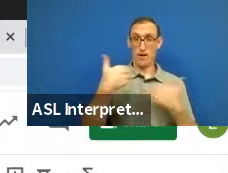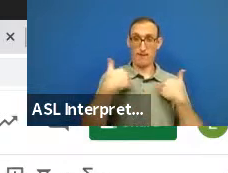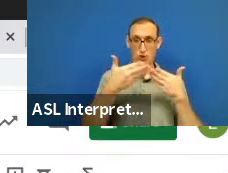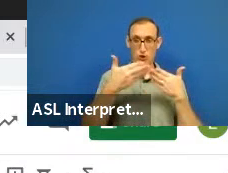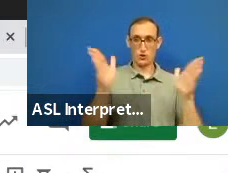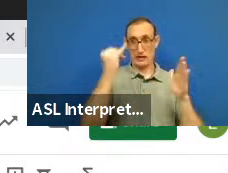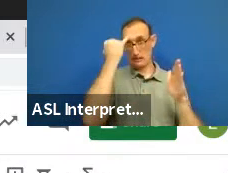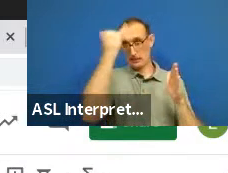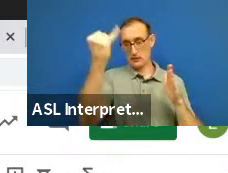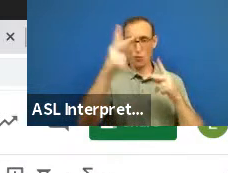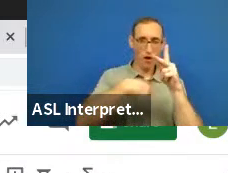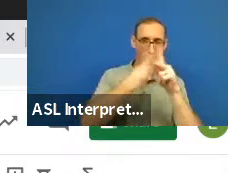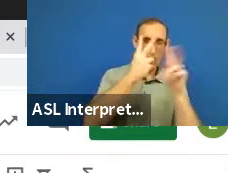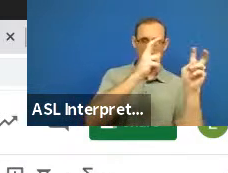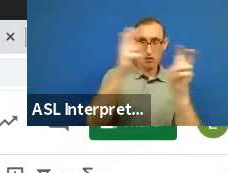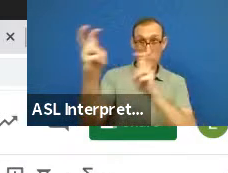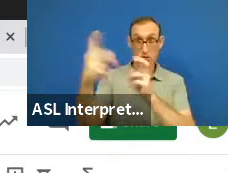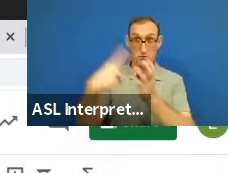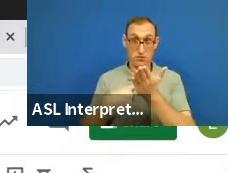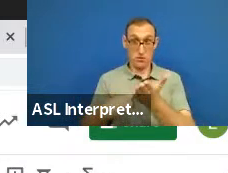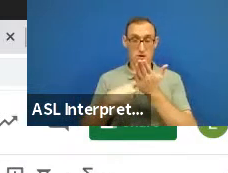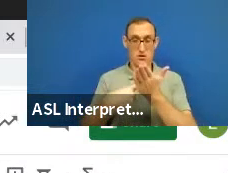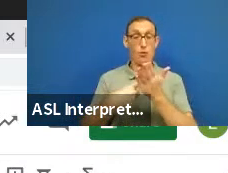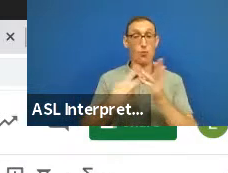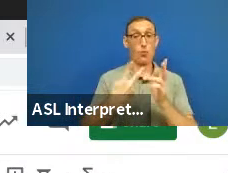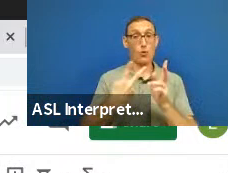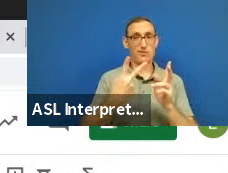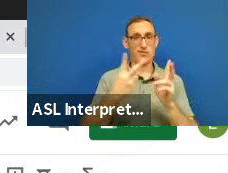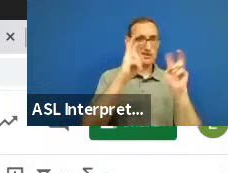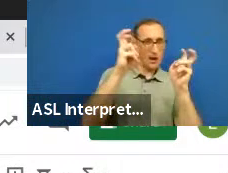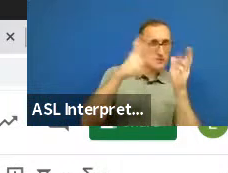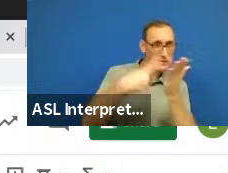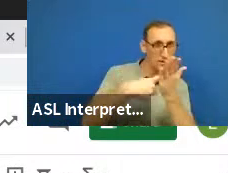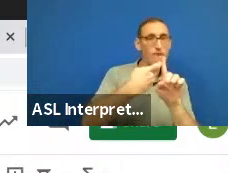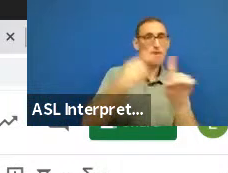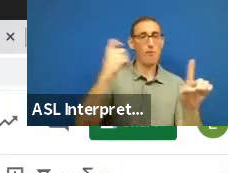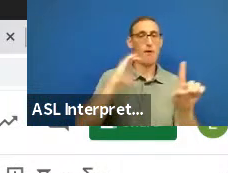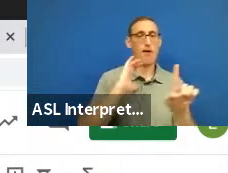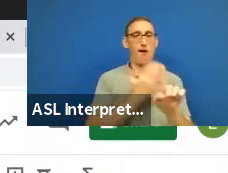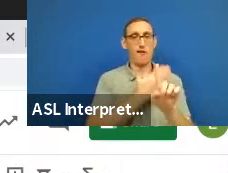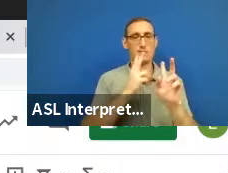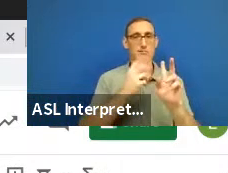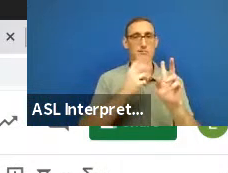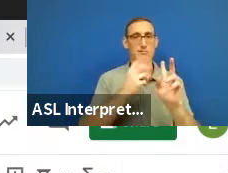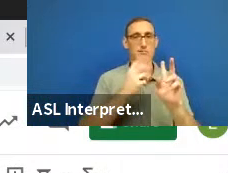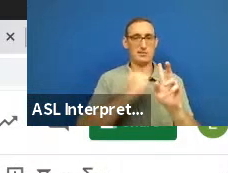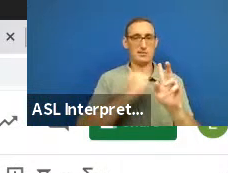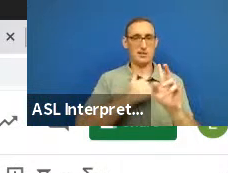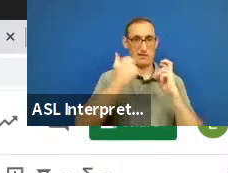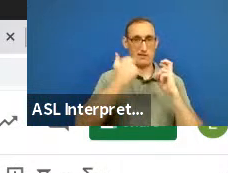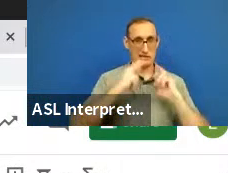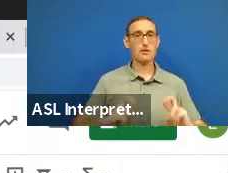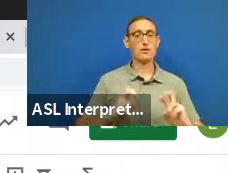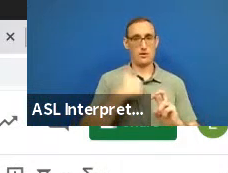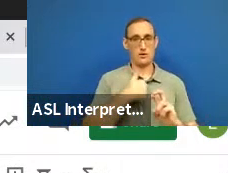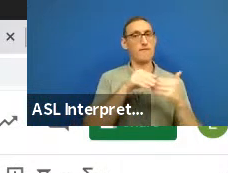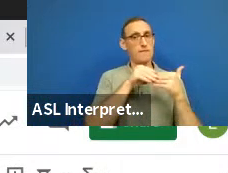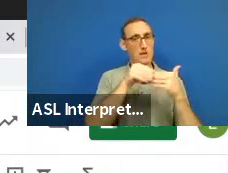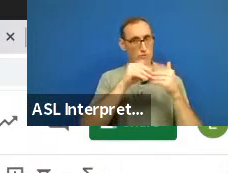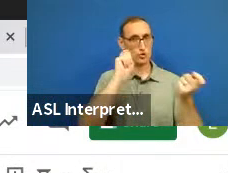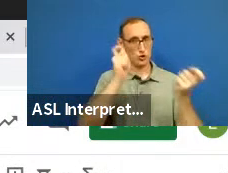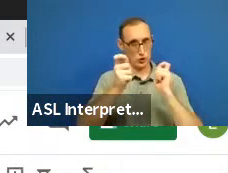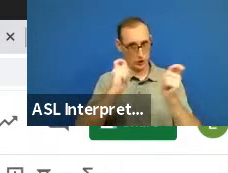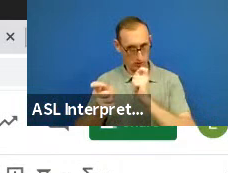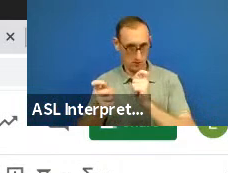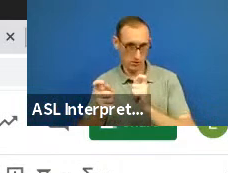also were taking that from our self-assessment and had to remain open to change. And so if when we get our report from